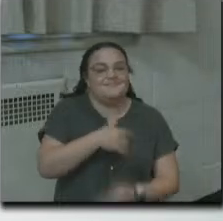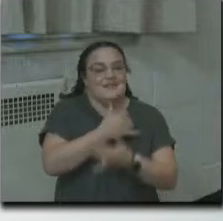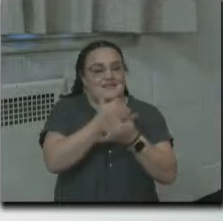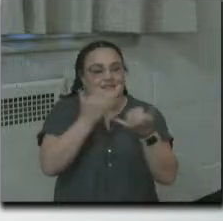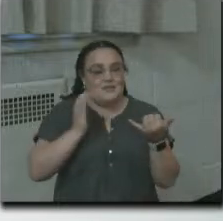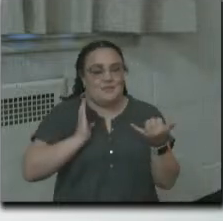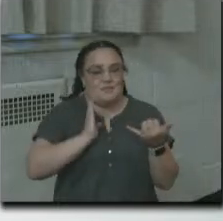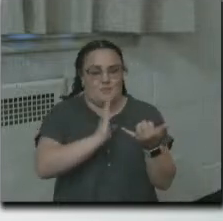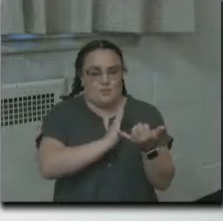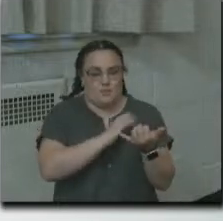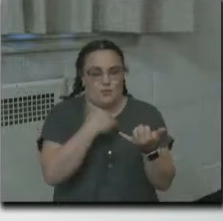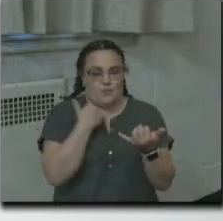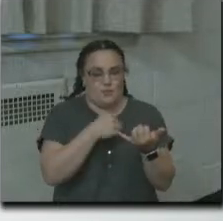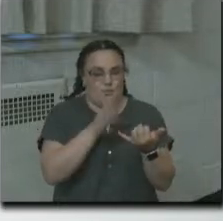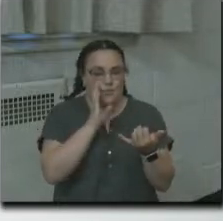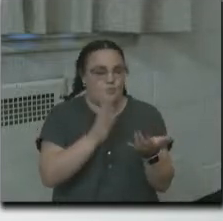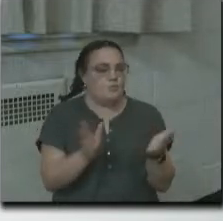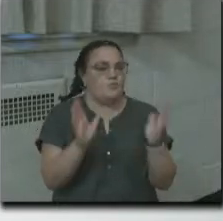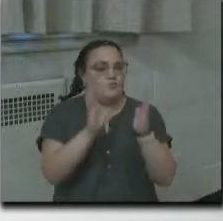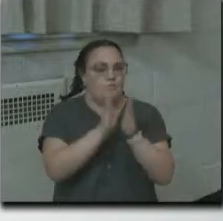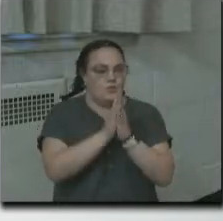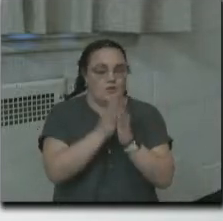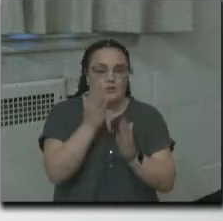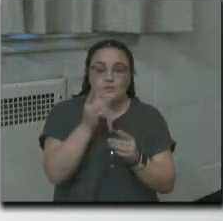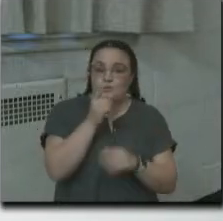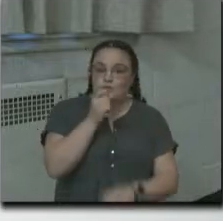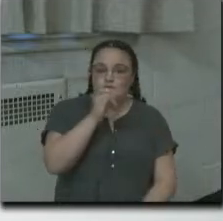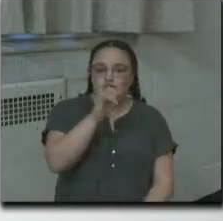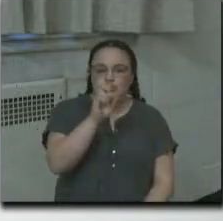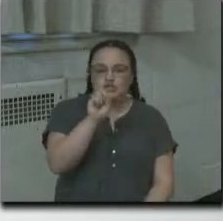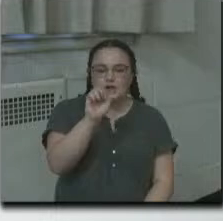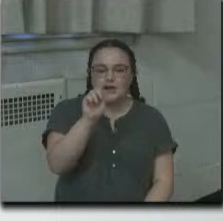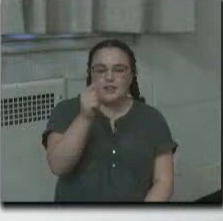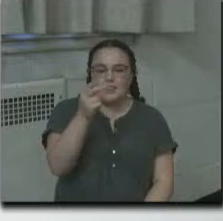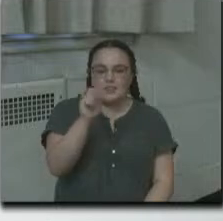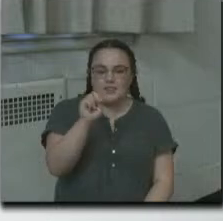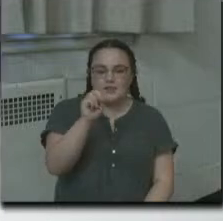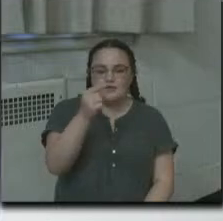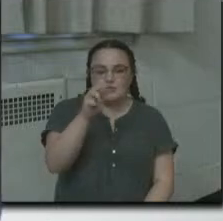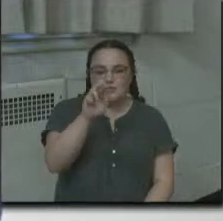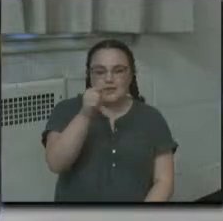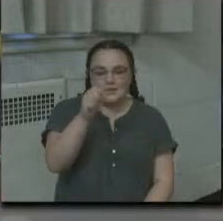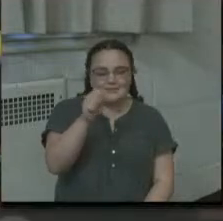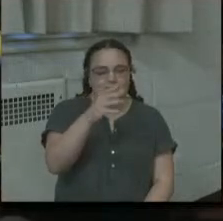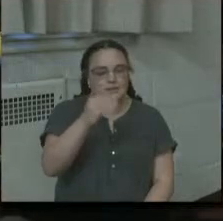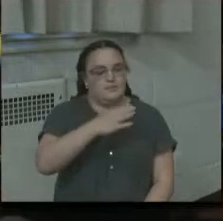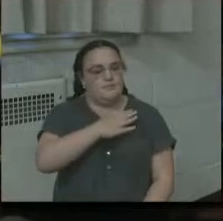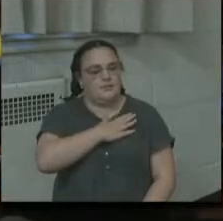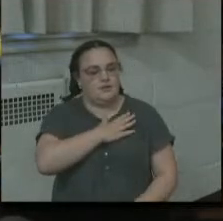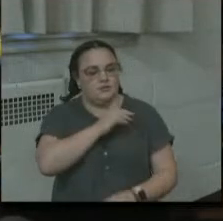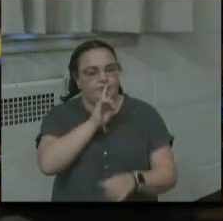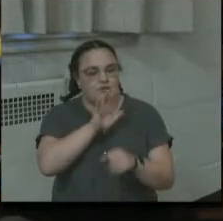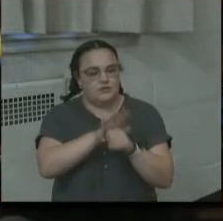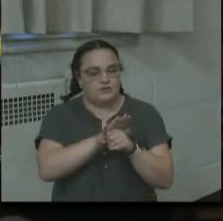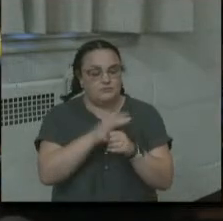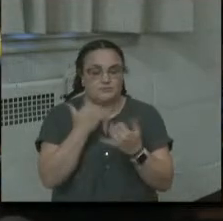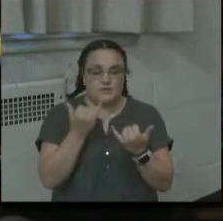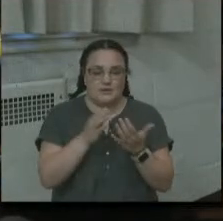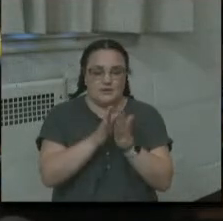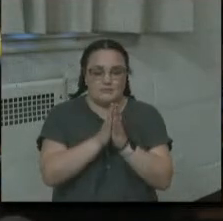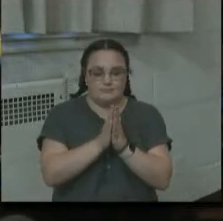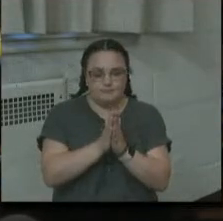board prayer by Board Member Jonathan Briggs and Pledge of Allegiance. Please bow your